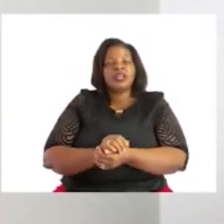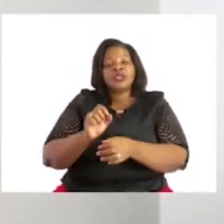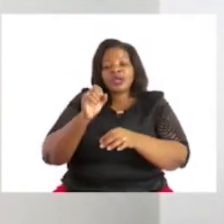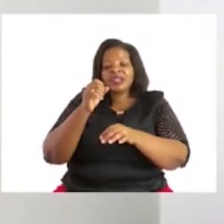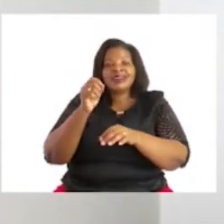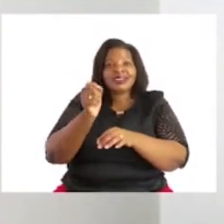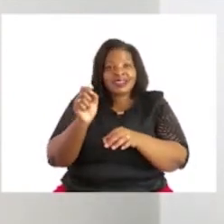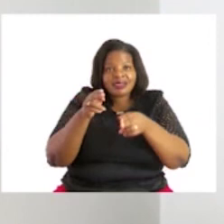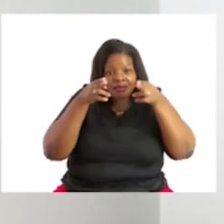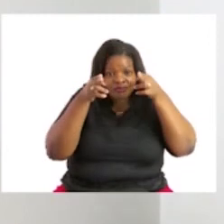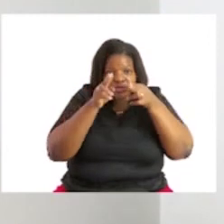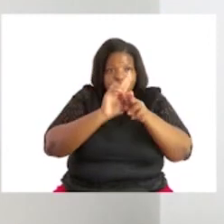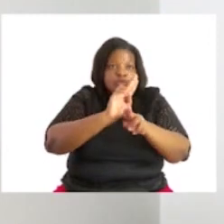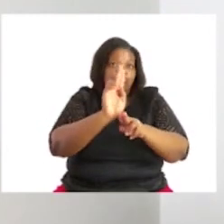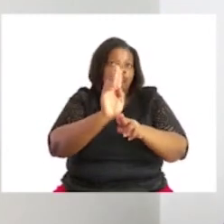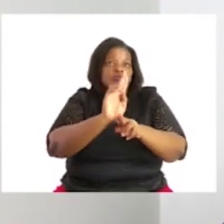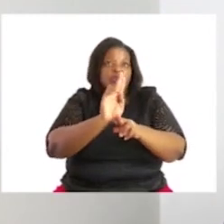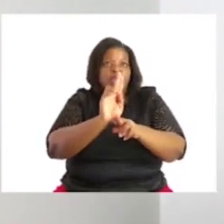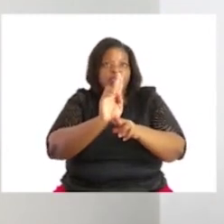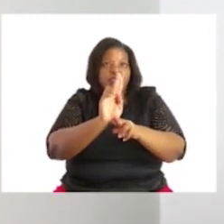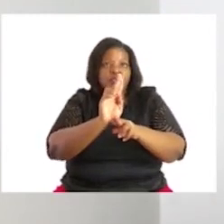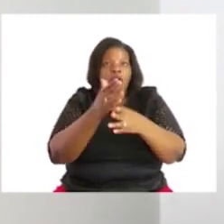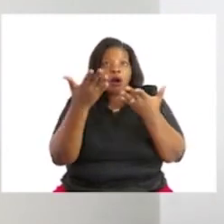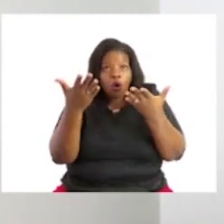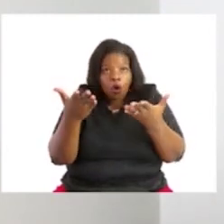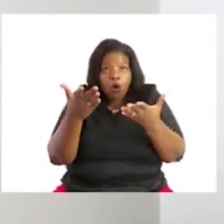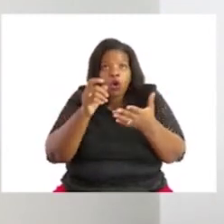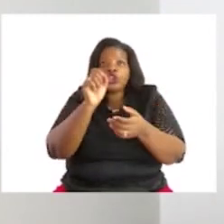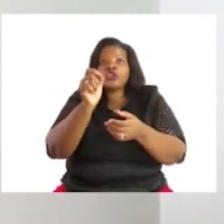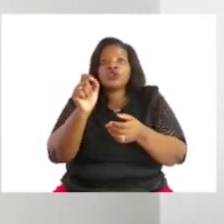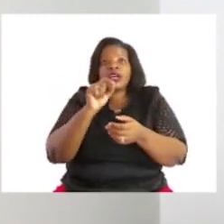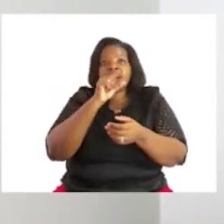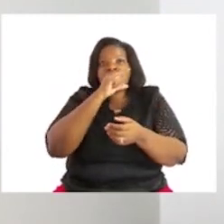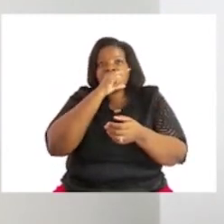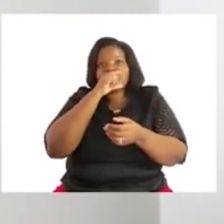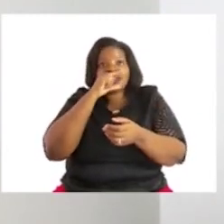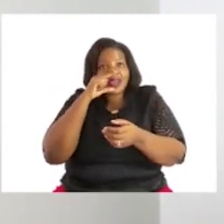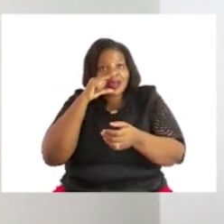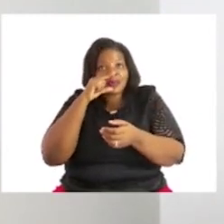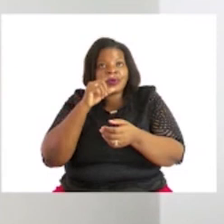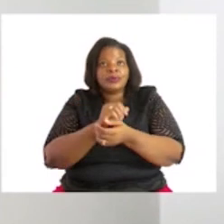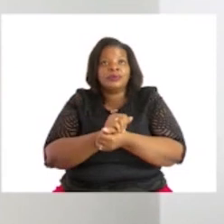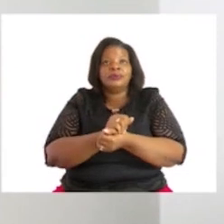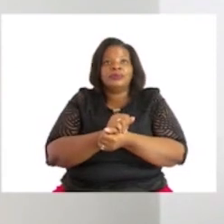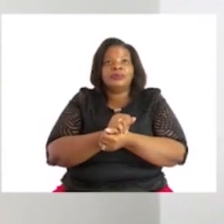100, abbreviated, or you can write it as